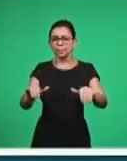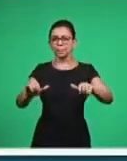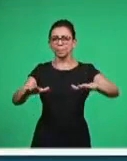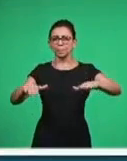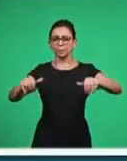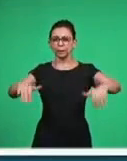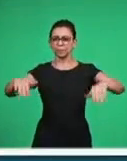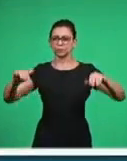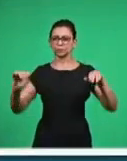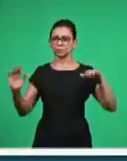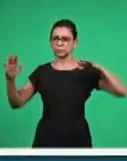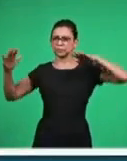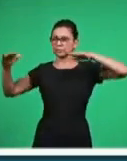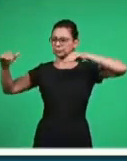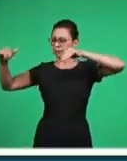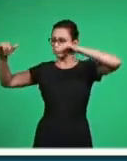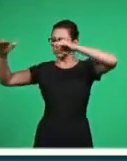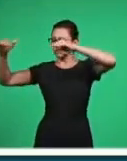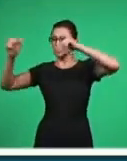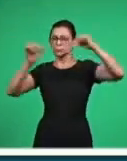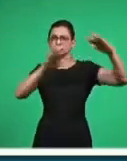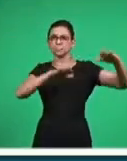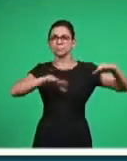above it stood